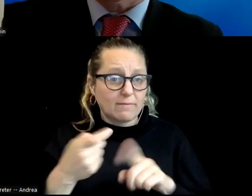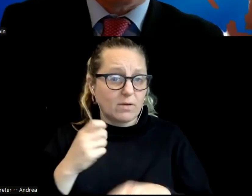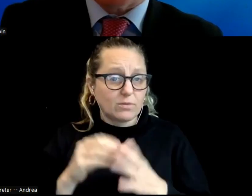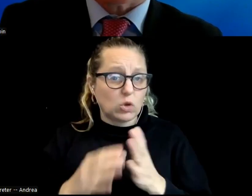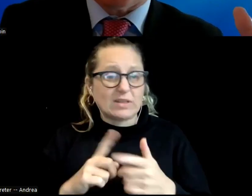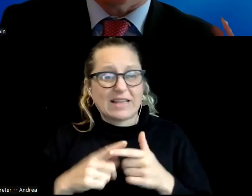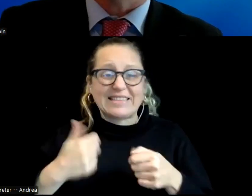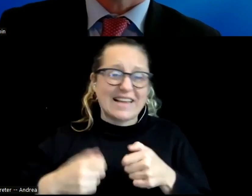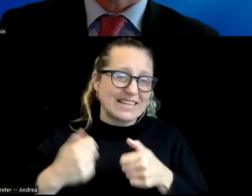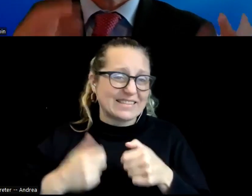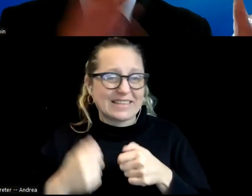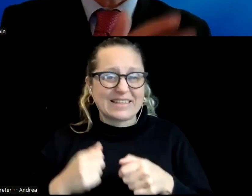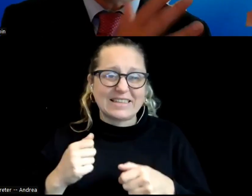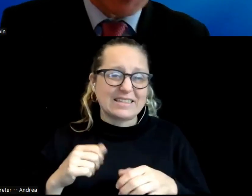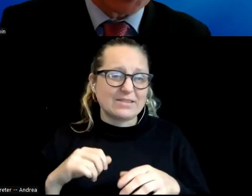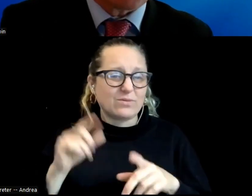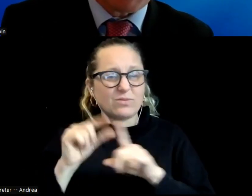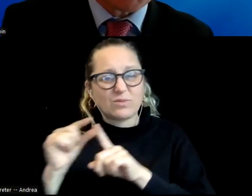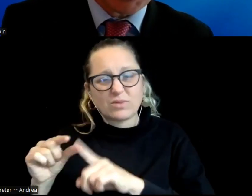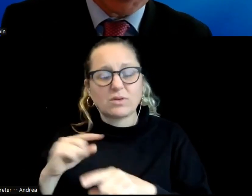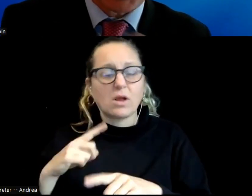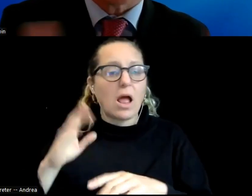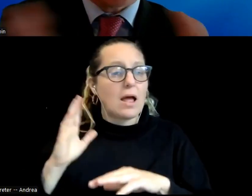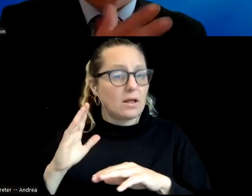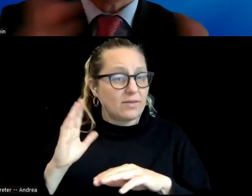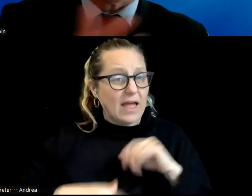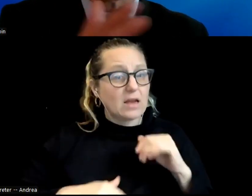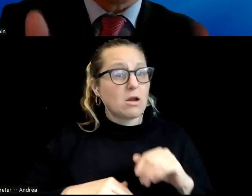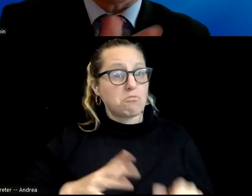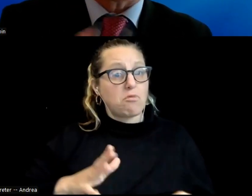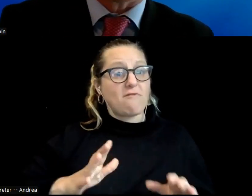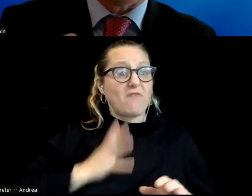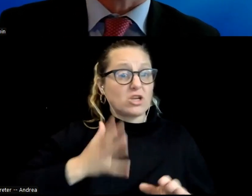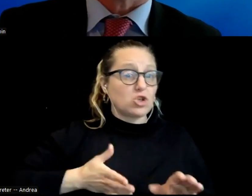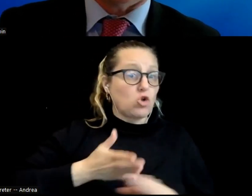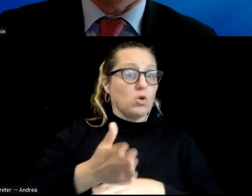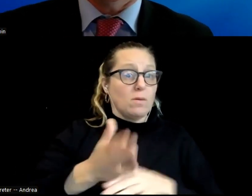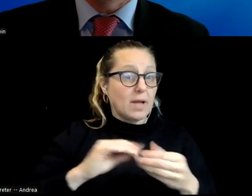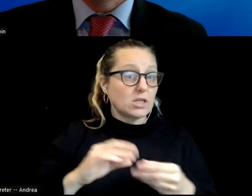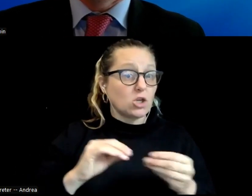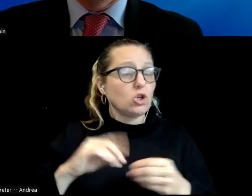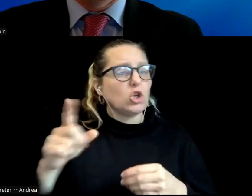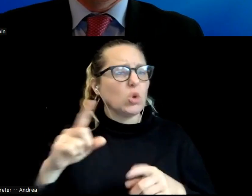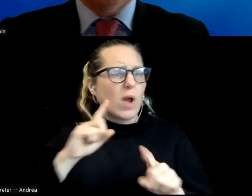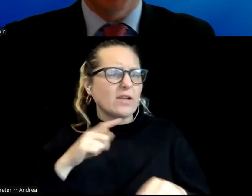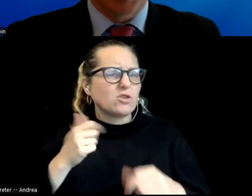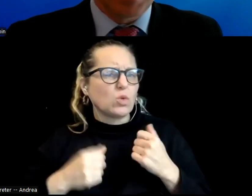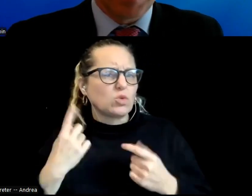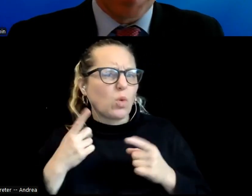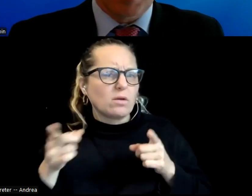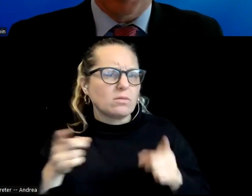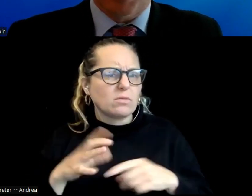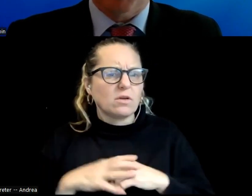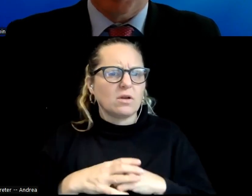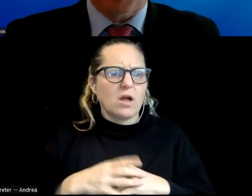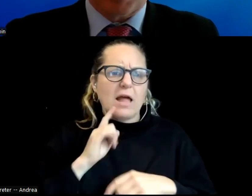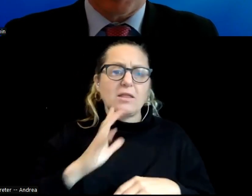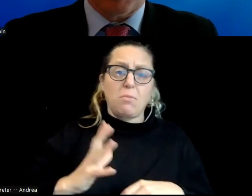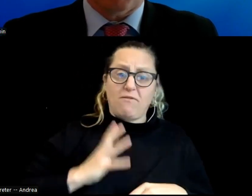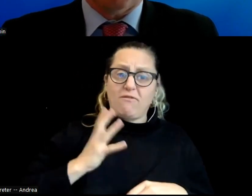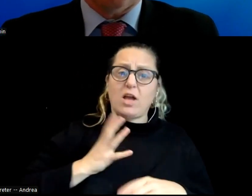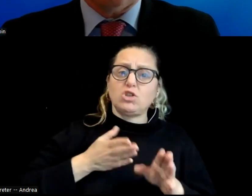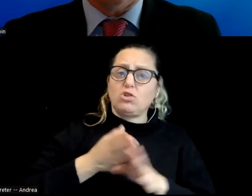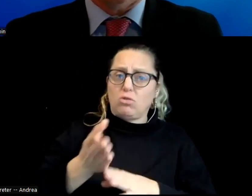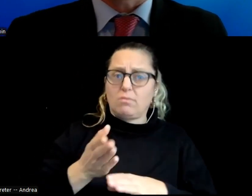of text lingo versus a professional message, which one are you more likely to answer? Definitely the professional